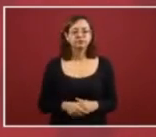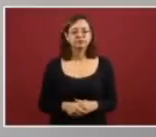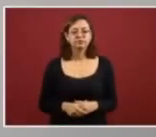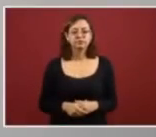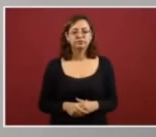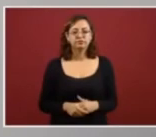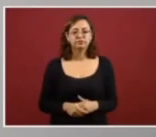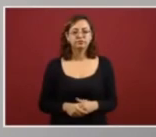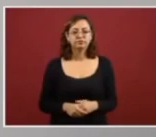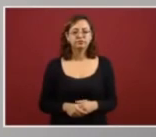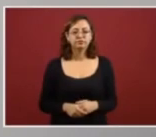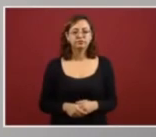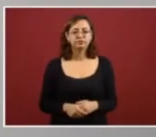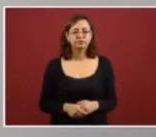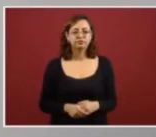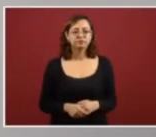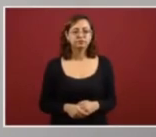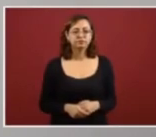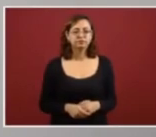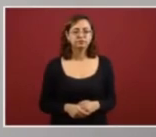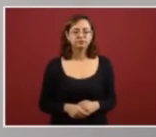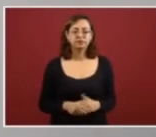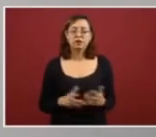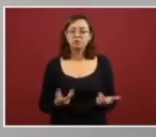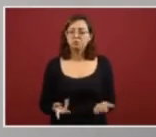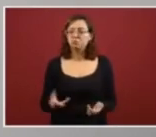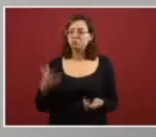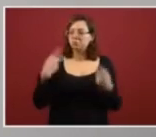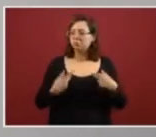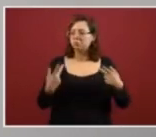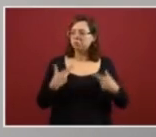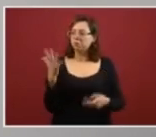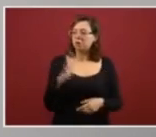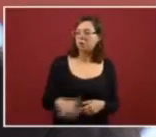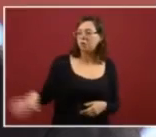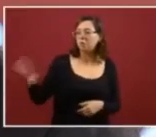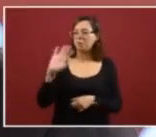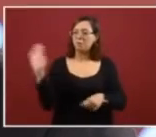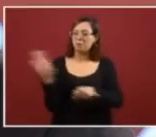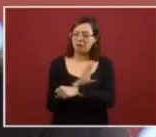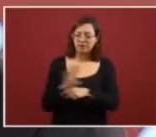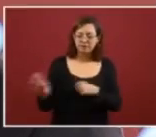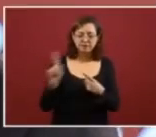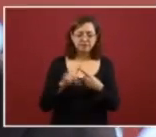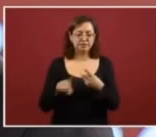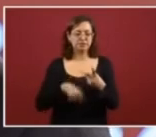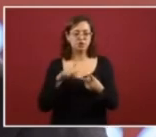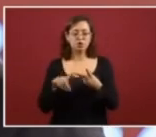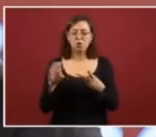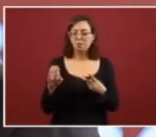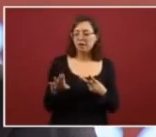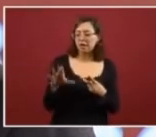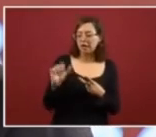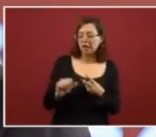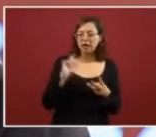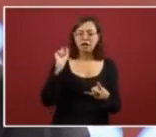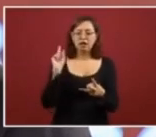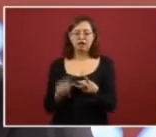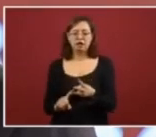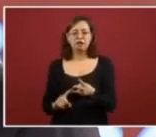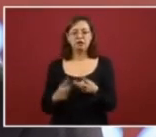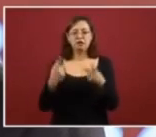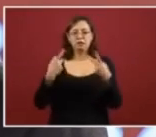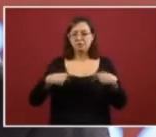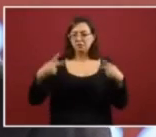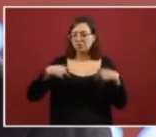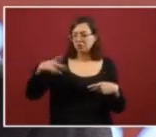En cuanto a beneficios, related to benefits, becas, grants, apoyo a los adultos, supports to the mayores,